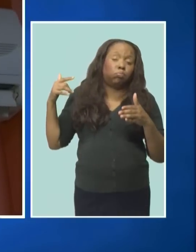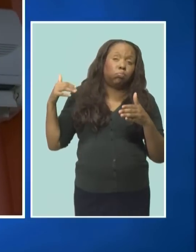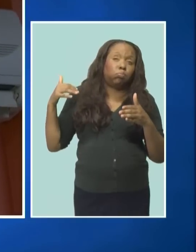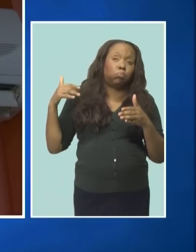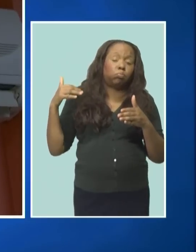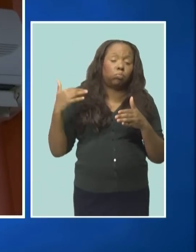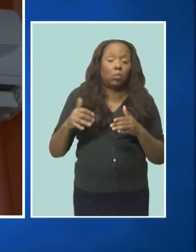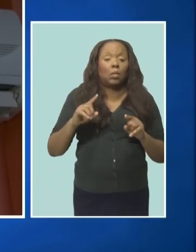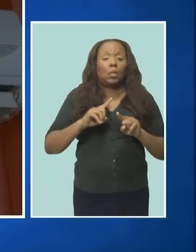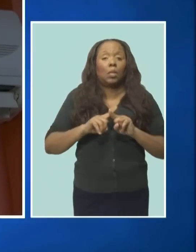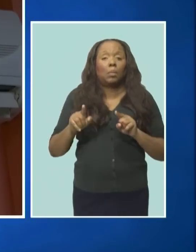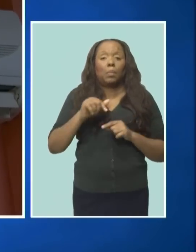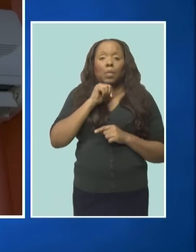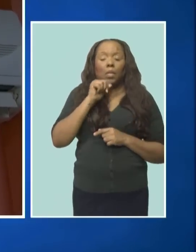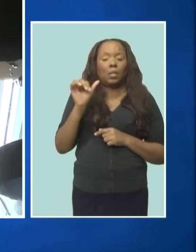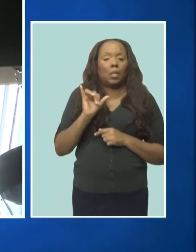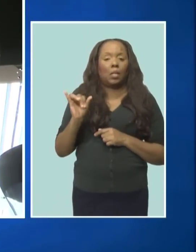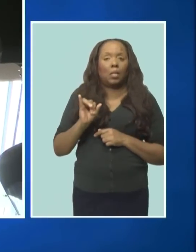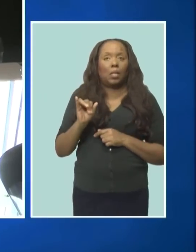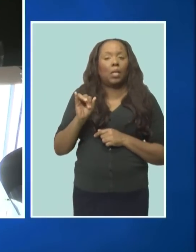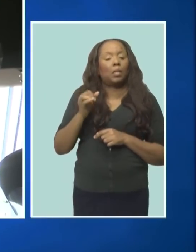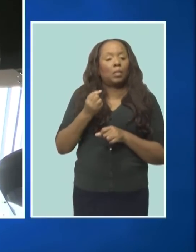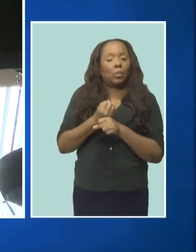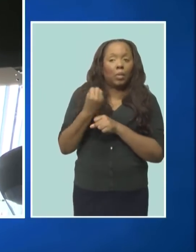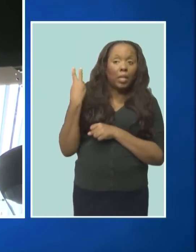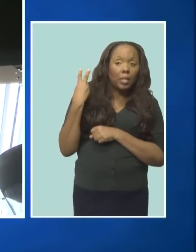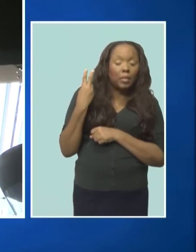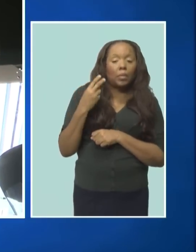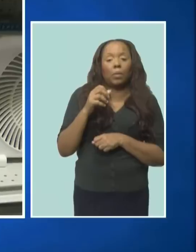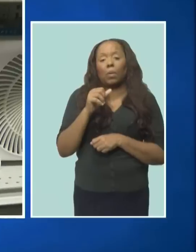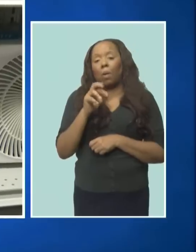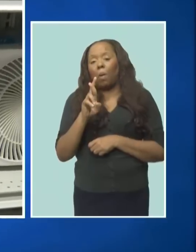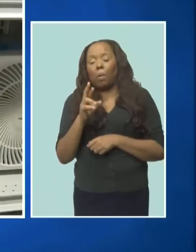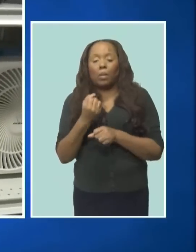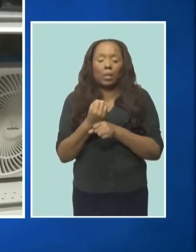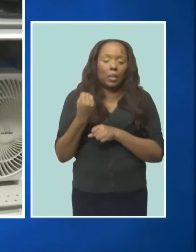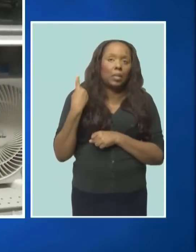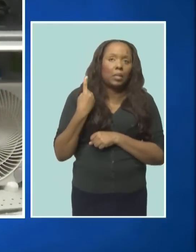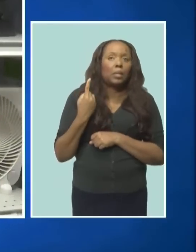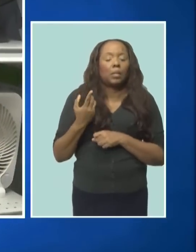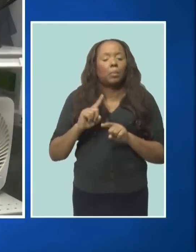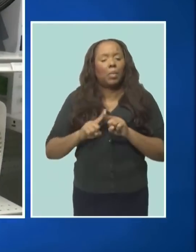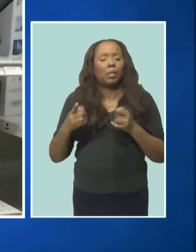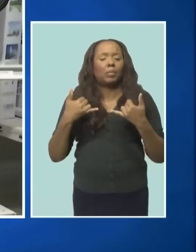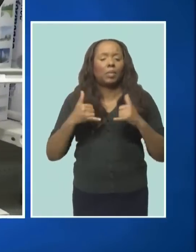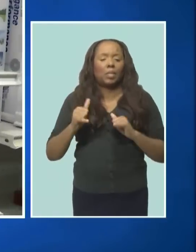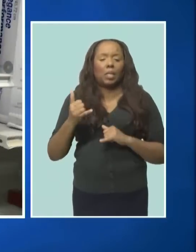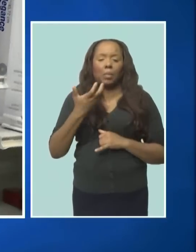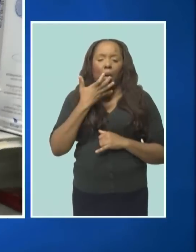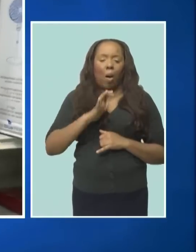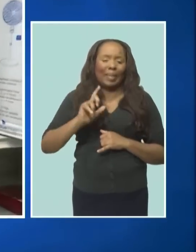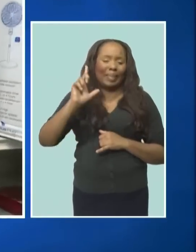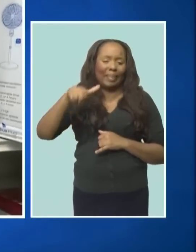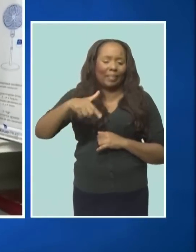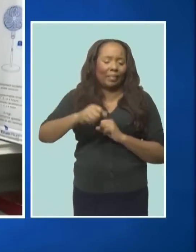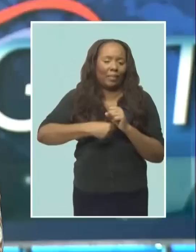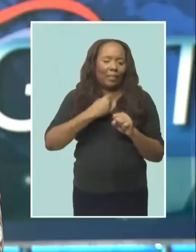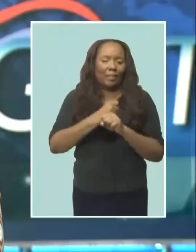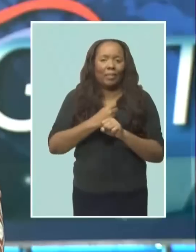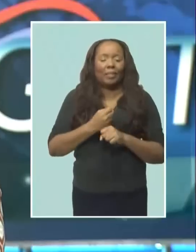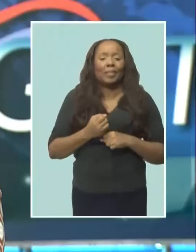match those of 2023 and 2024. Rachel Agard, CBC